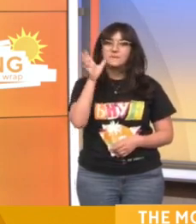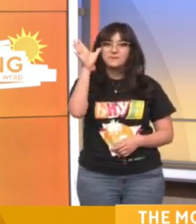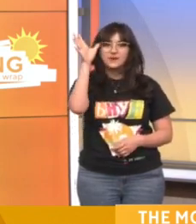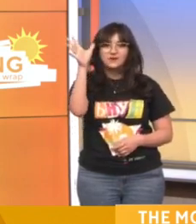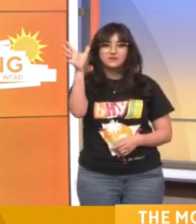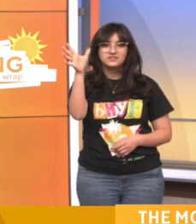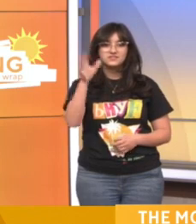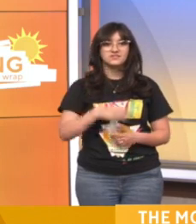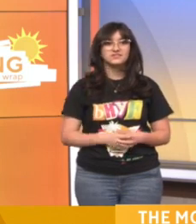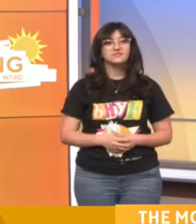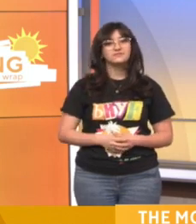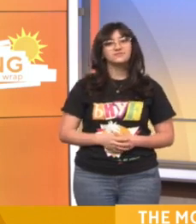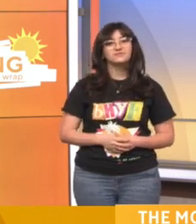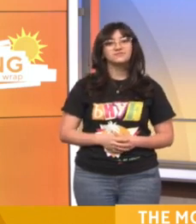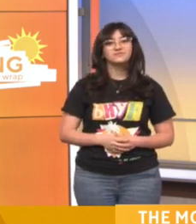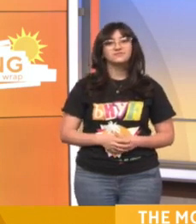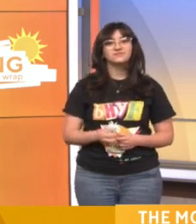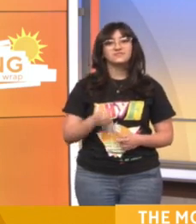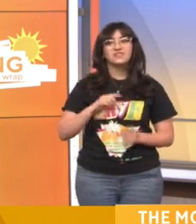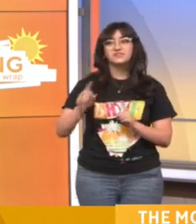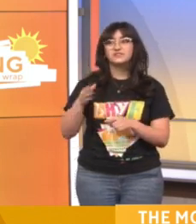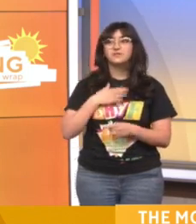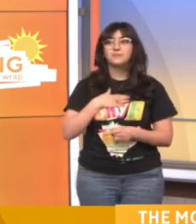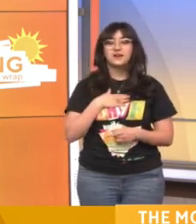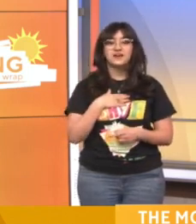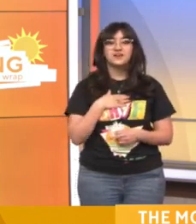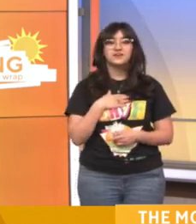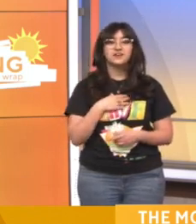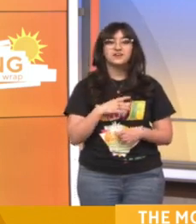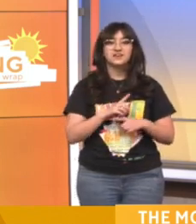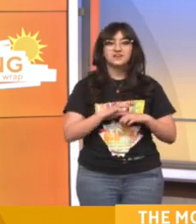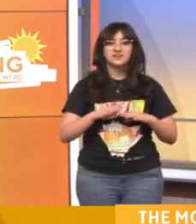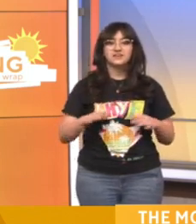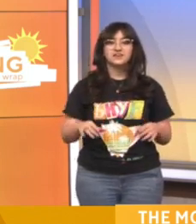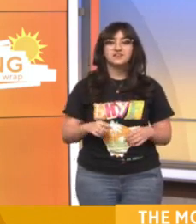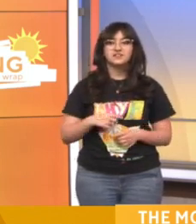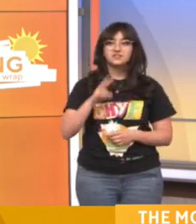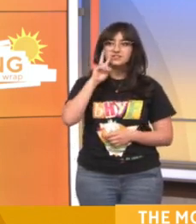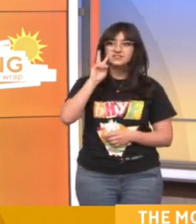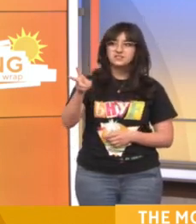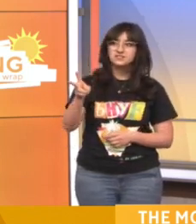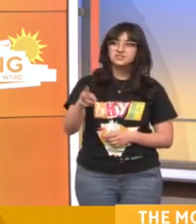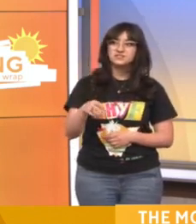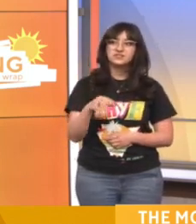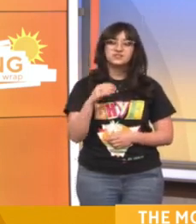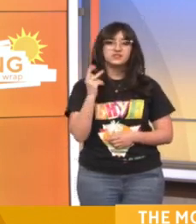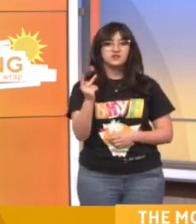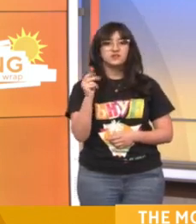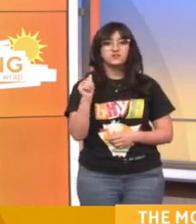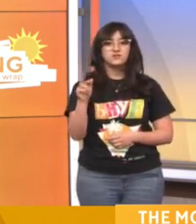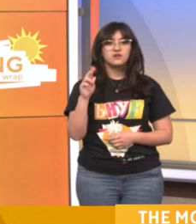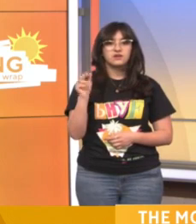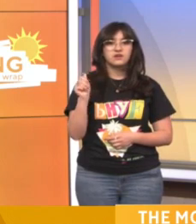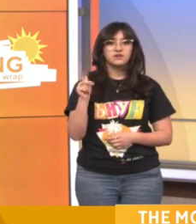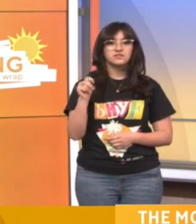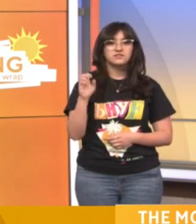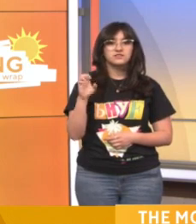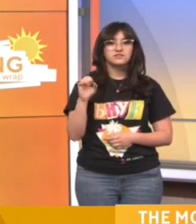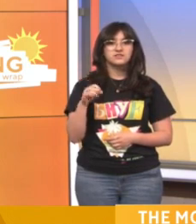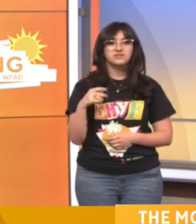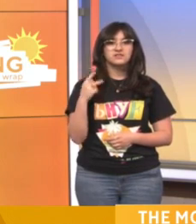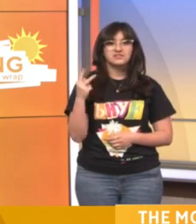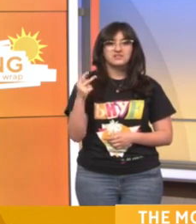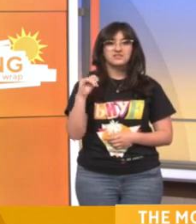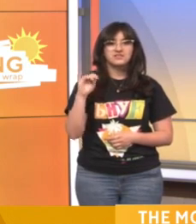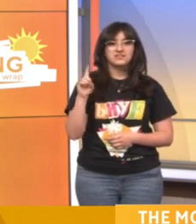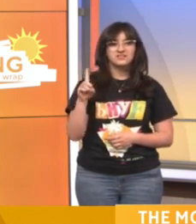taking my child to go see the Karate Kid. Yes, exactly right. To go to the theater to go see the Karate Kid, and then I remember my kid being like, I want to do